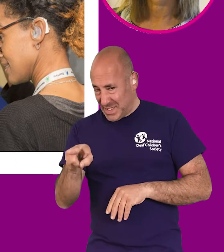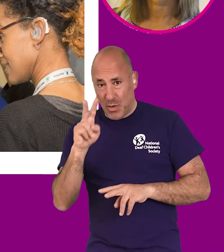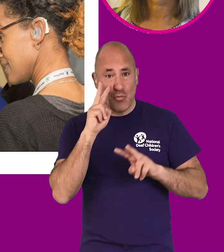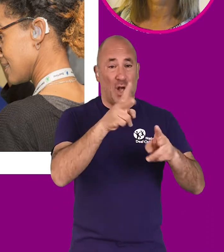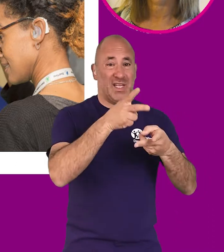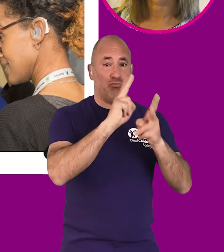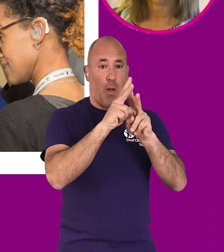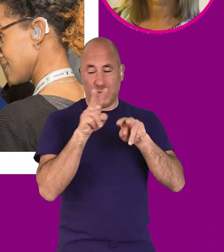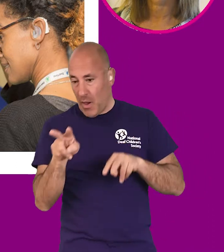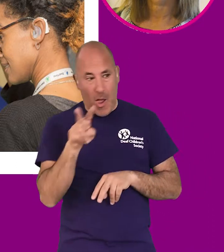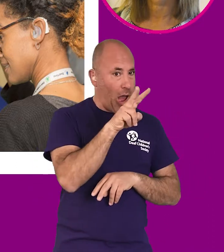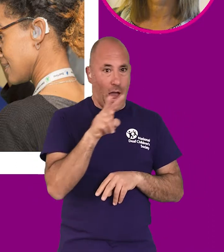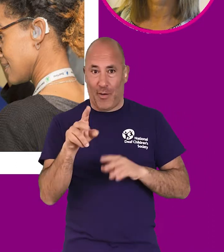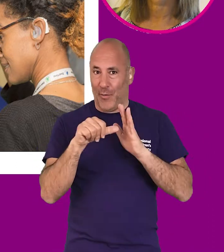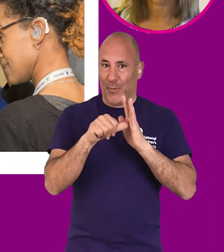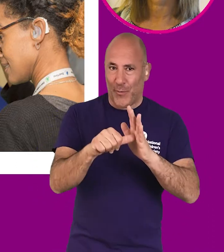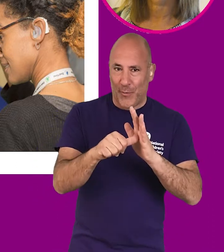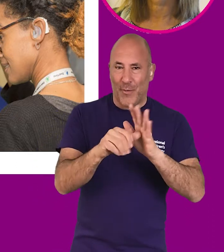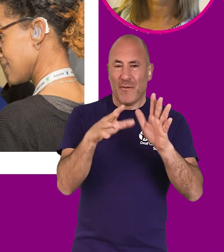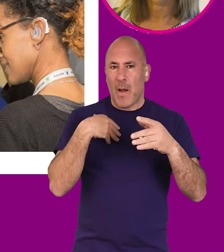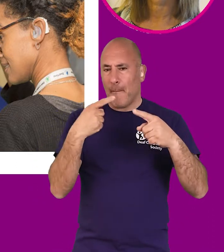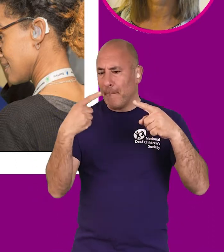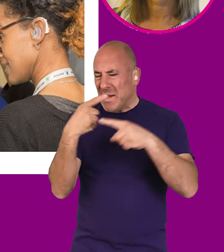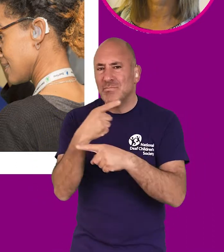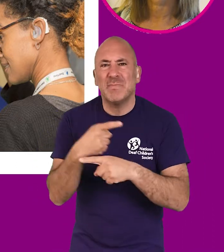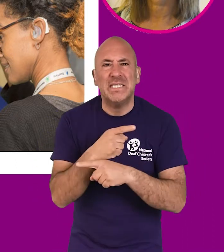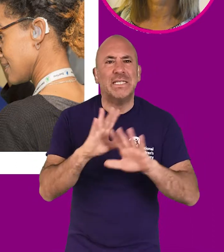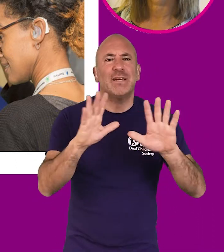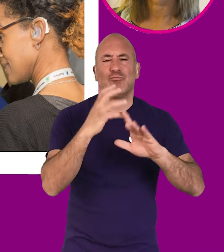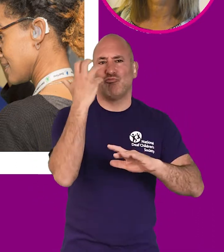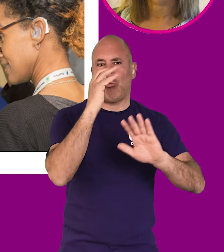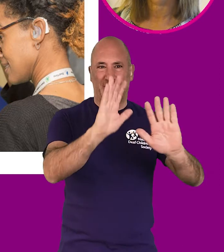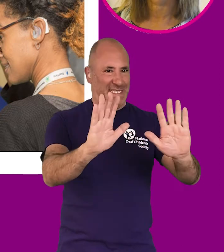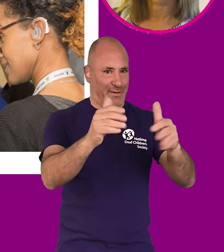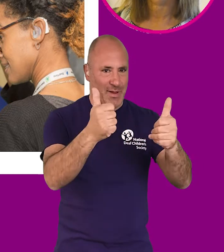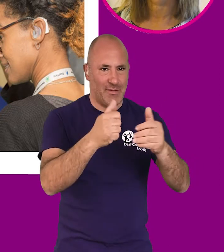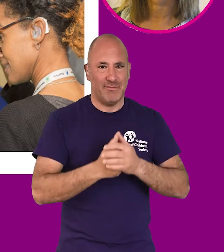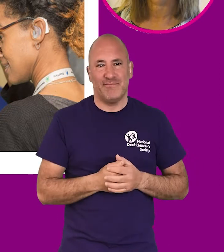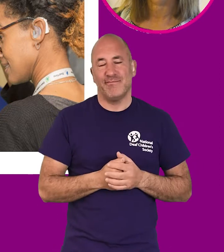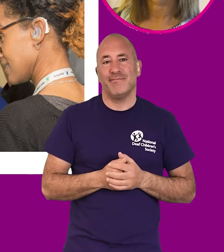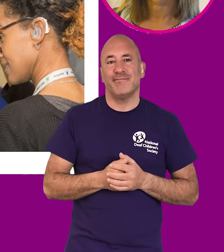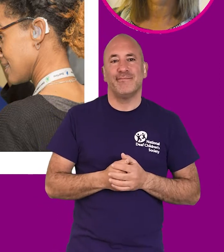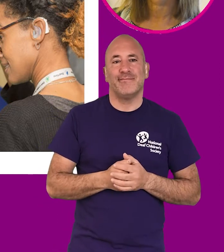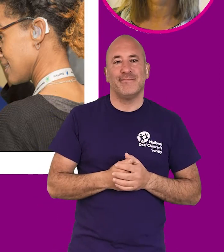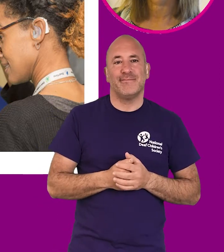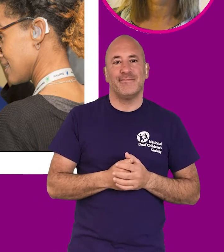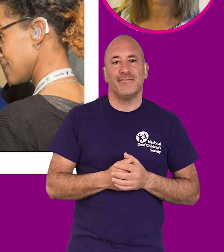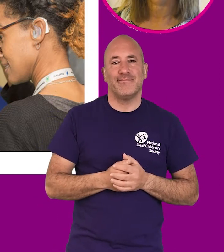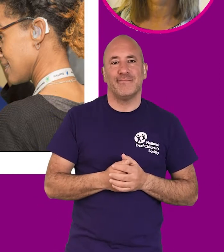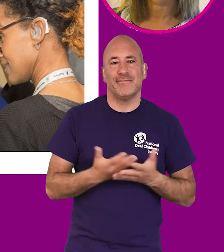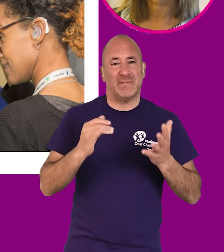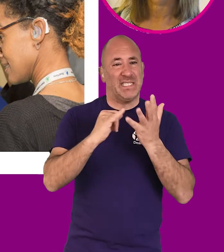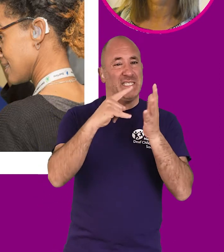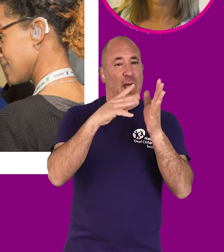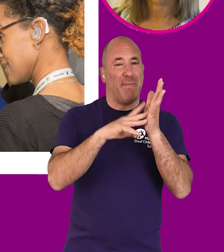It's very difficult for me to read the chat and look at the interpreter at the same time. So forgive me if I miss anything that's gone on there.